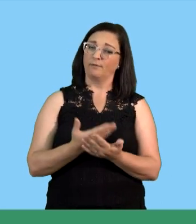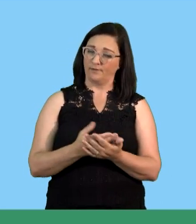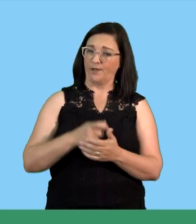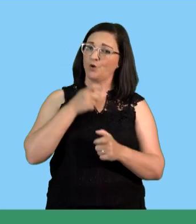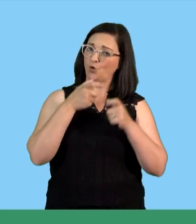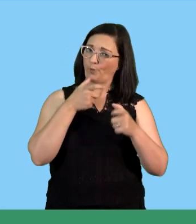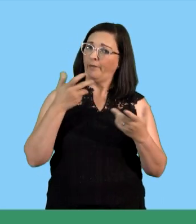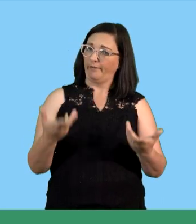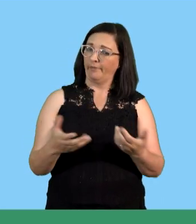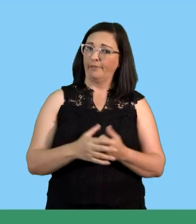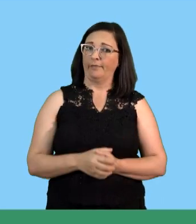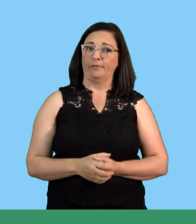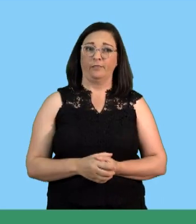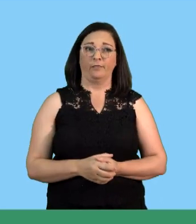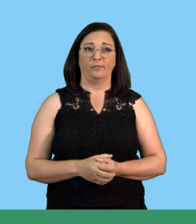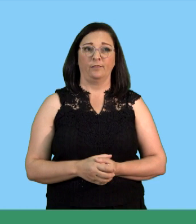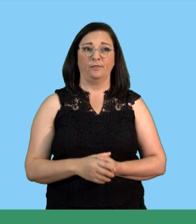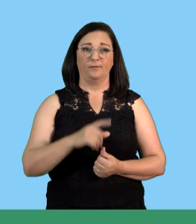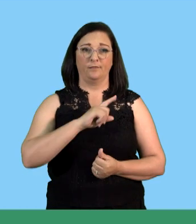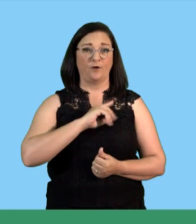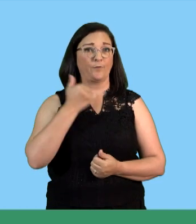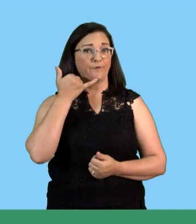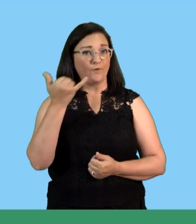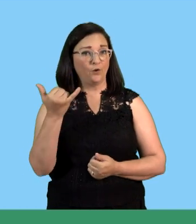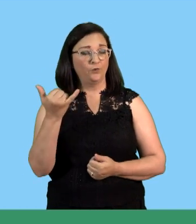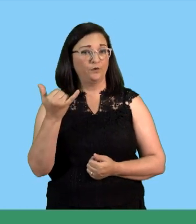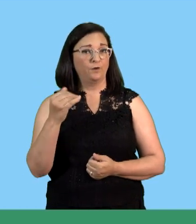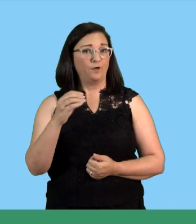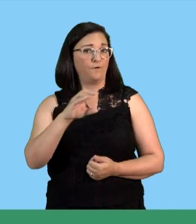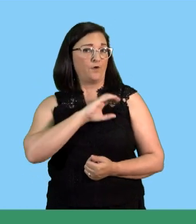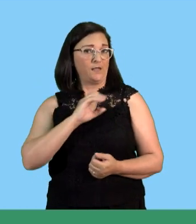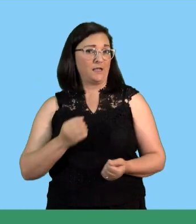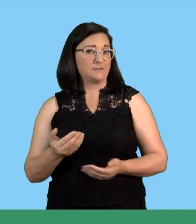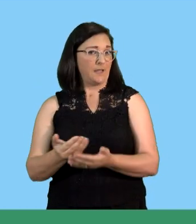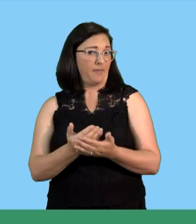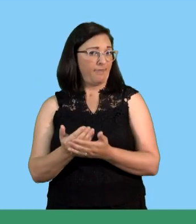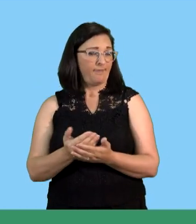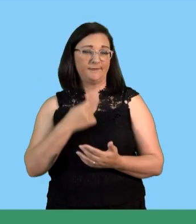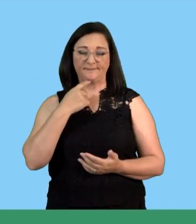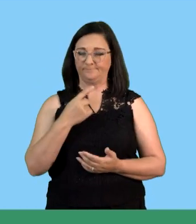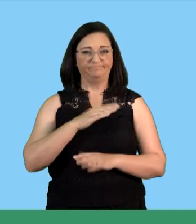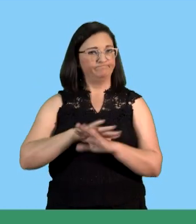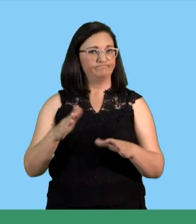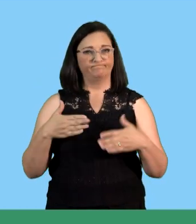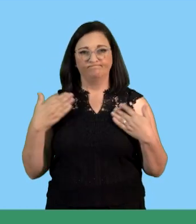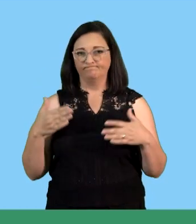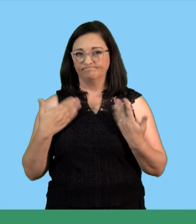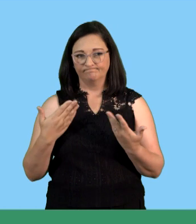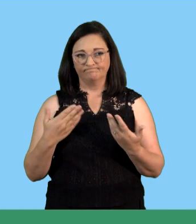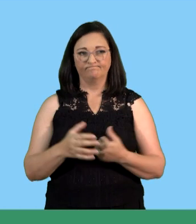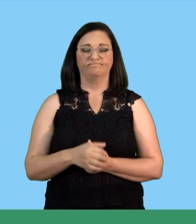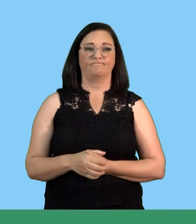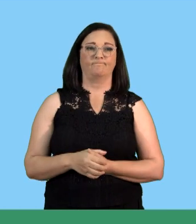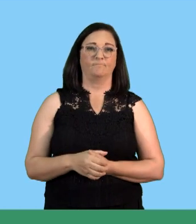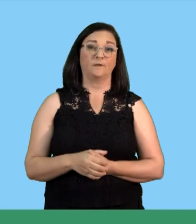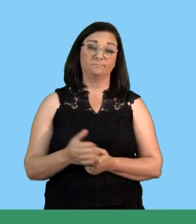to complain because what? He called the customer care to voice out his dissatisfaction or unhappiness.